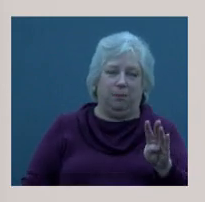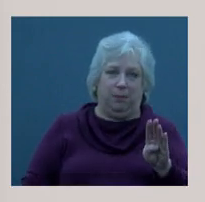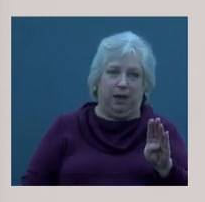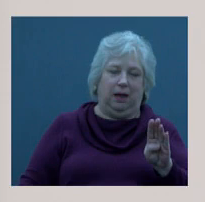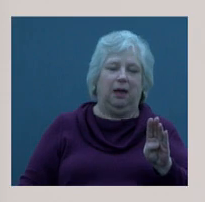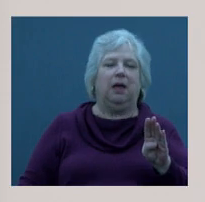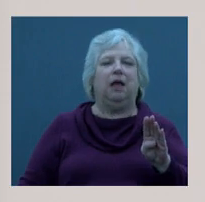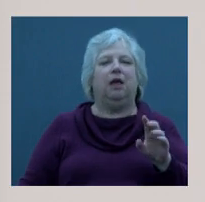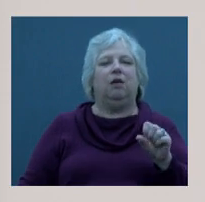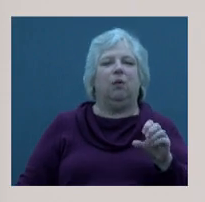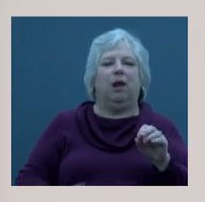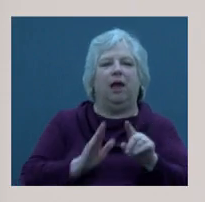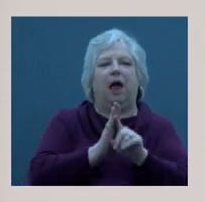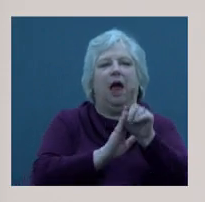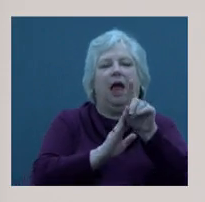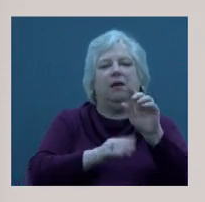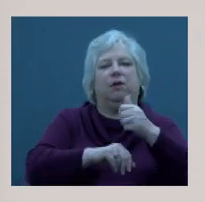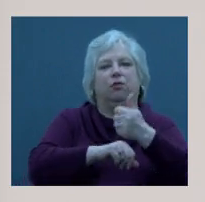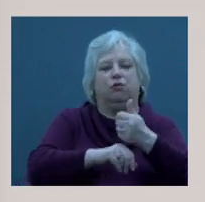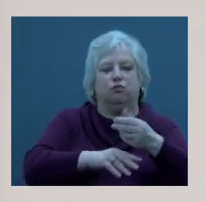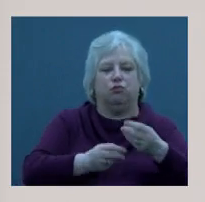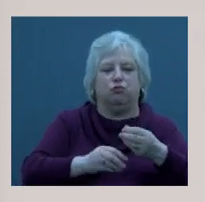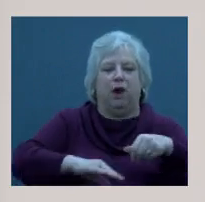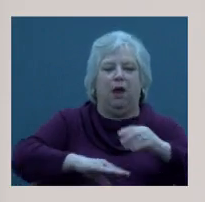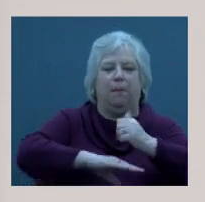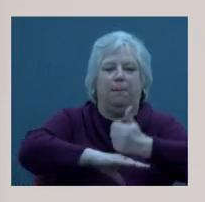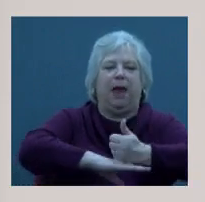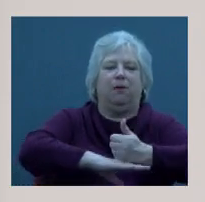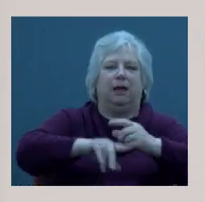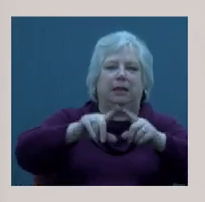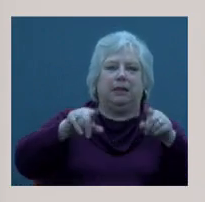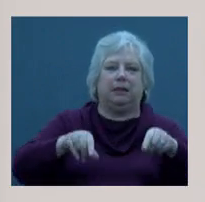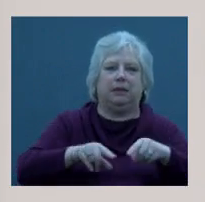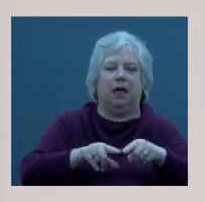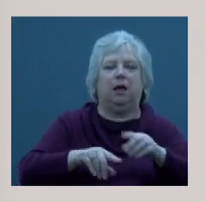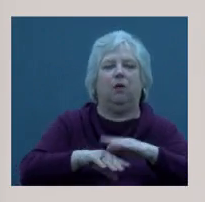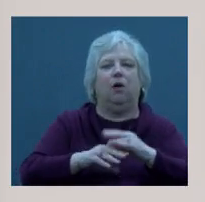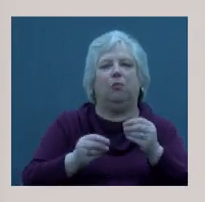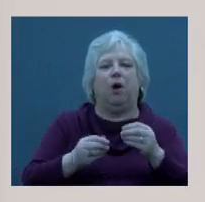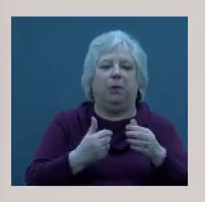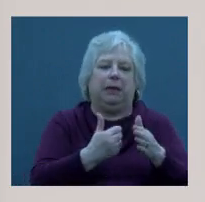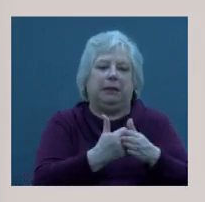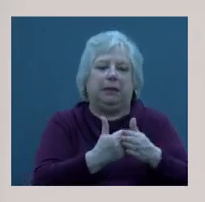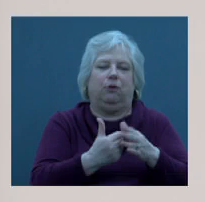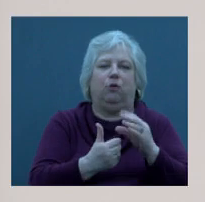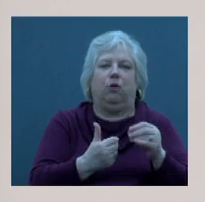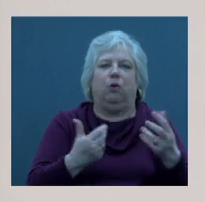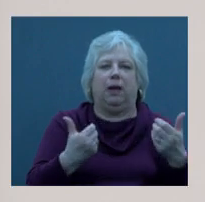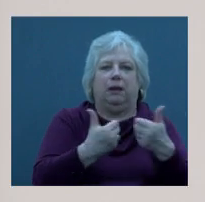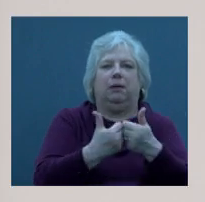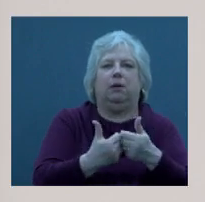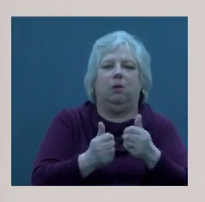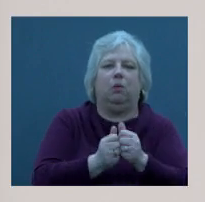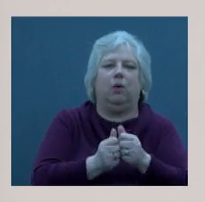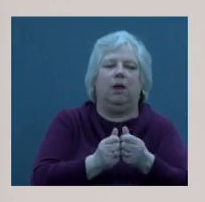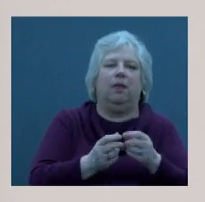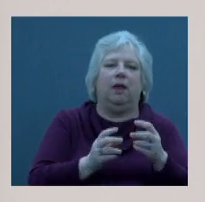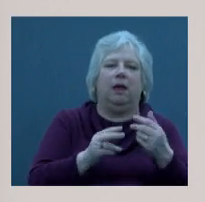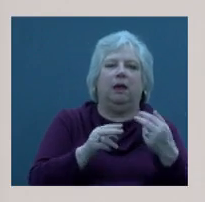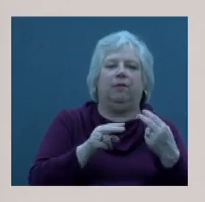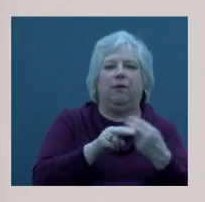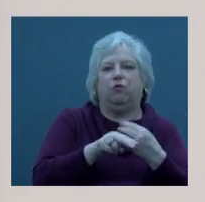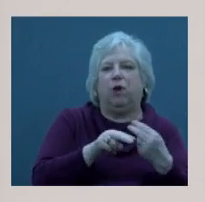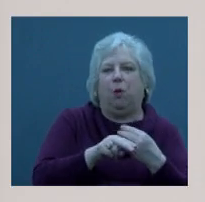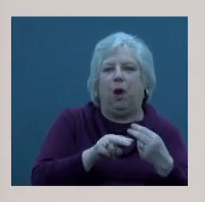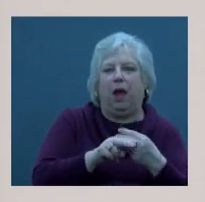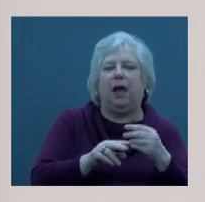36-557B, whereby the height of a ground-mounted sign, on-premise sign, located on property adjacent to and contiguous with an expressway or